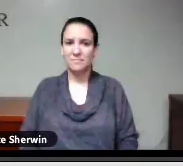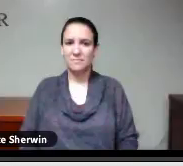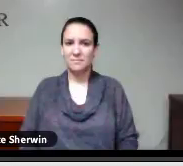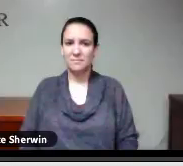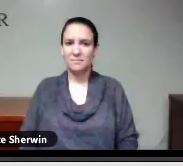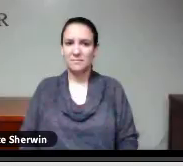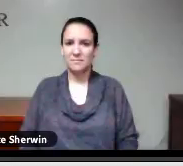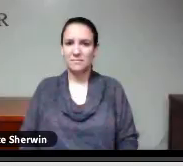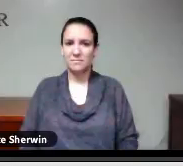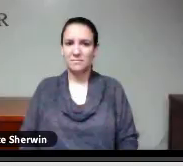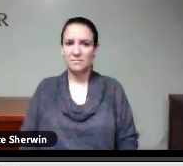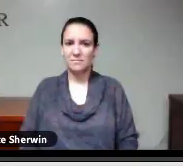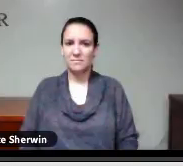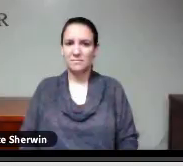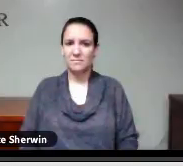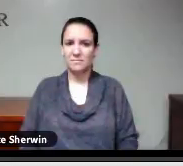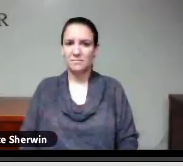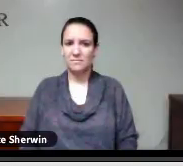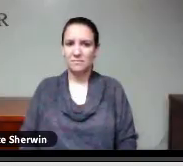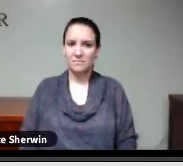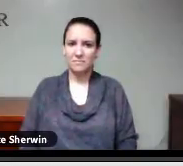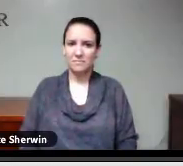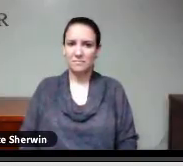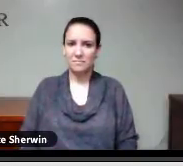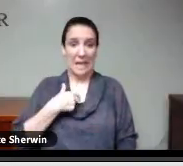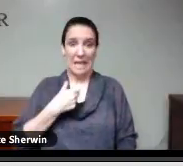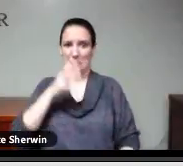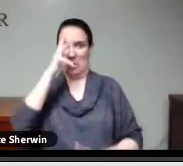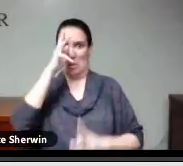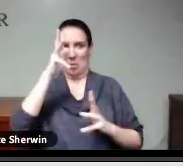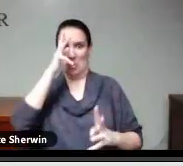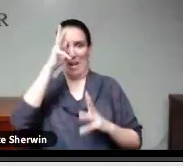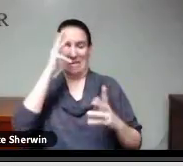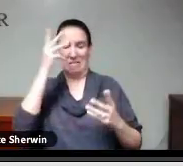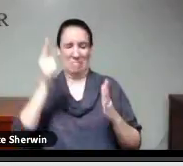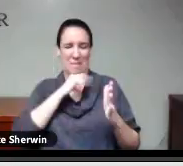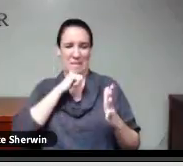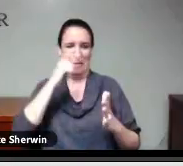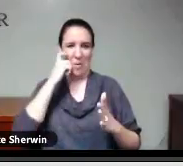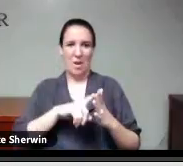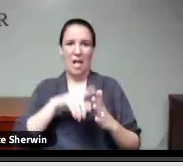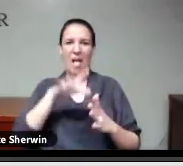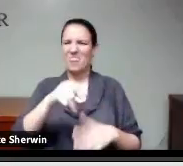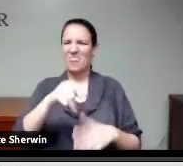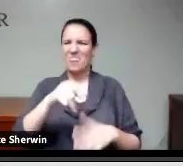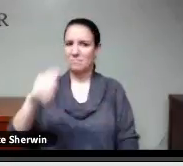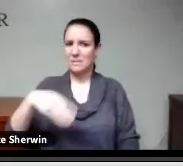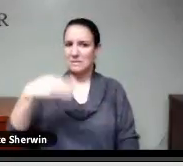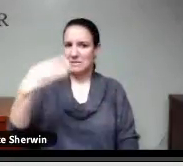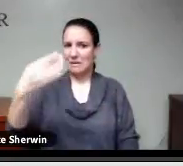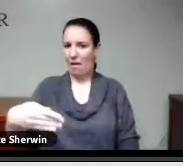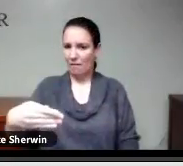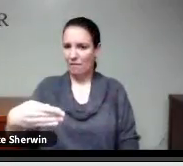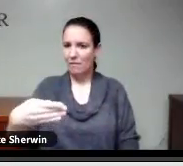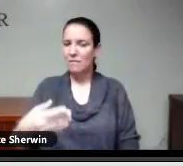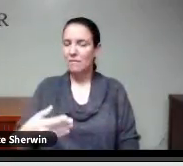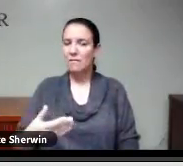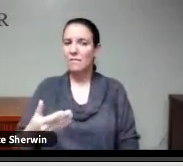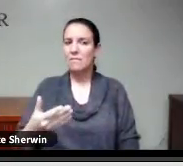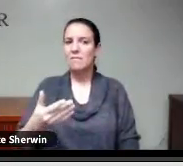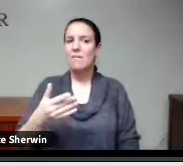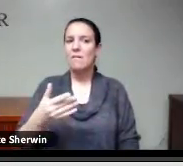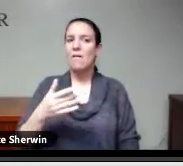I'm so creative, and sometimes I don't even realize it. So this slide is really about kind of the